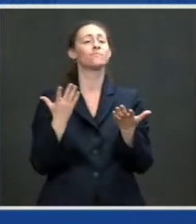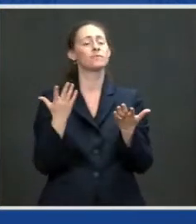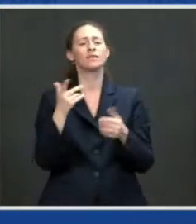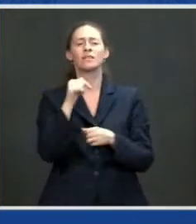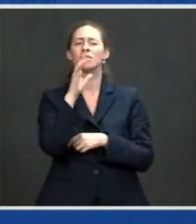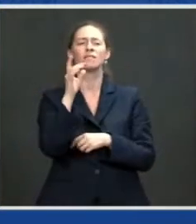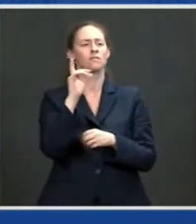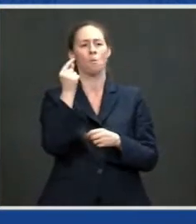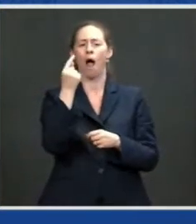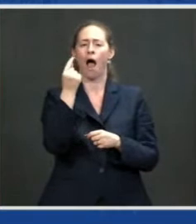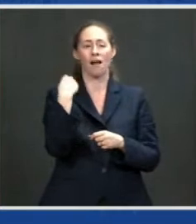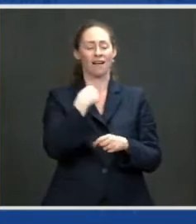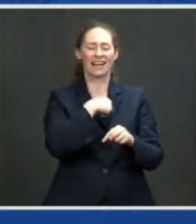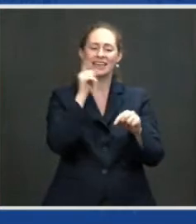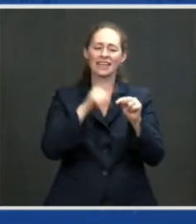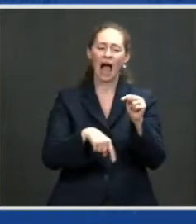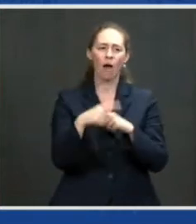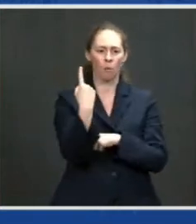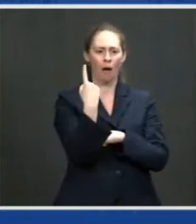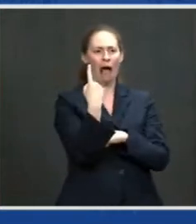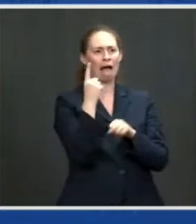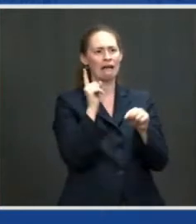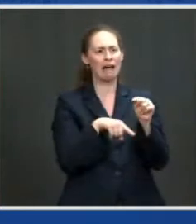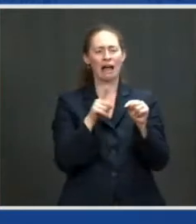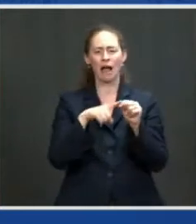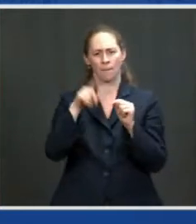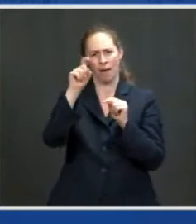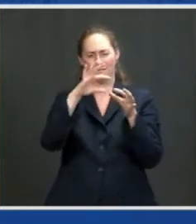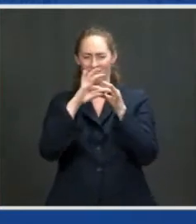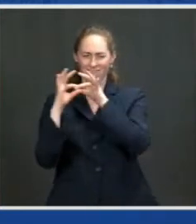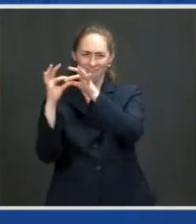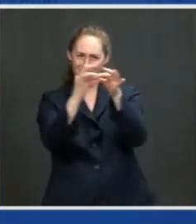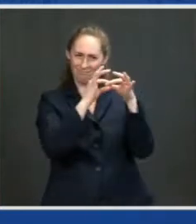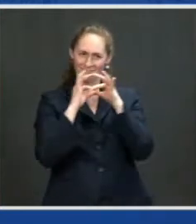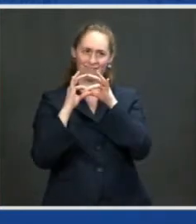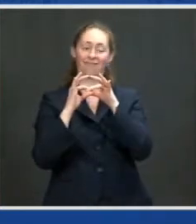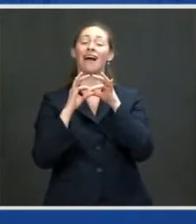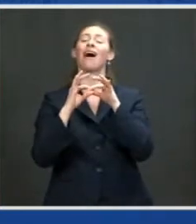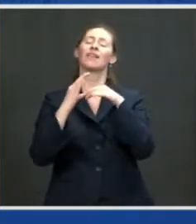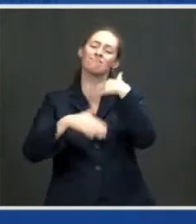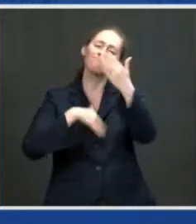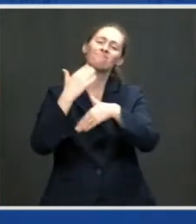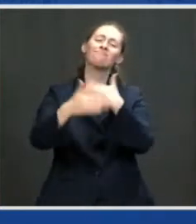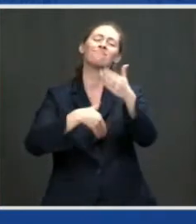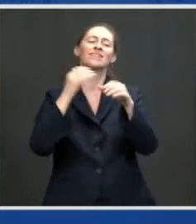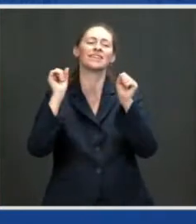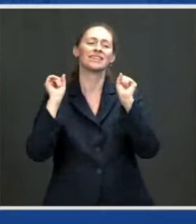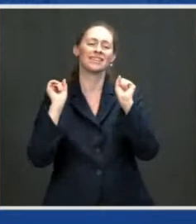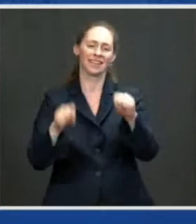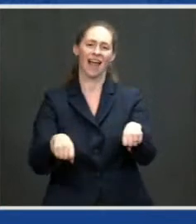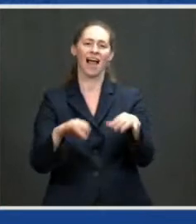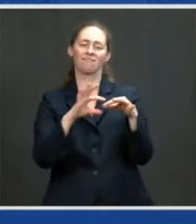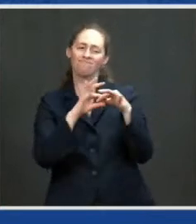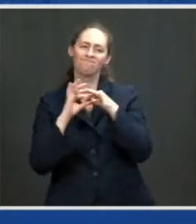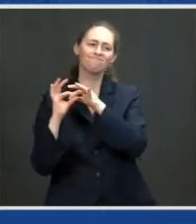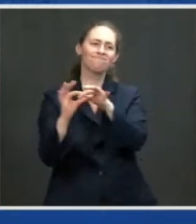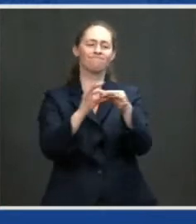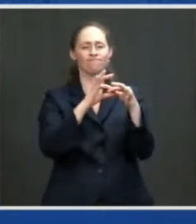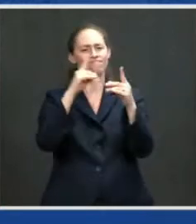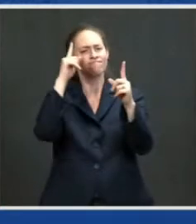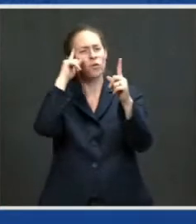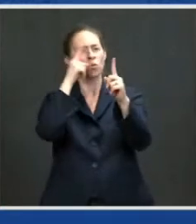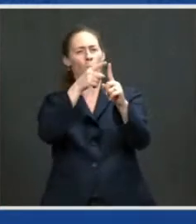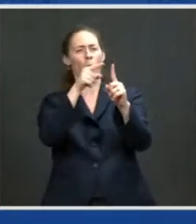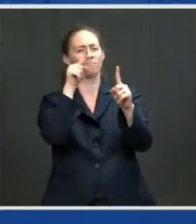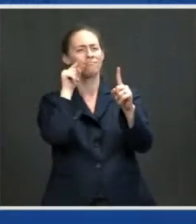do when we do it together. Never. We're the only country in the world that is, when we set our mind to something, that never, ever,